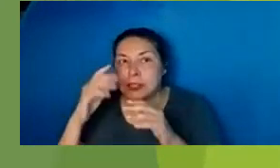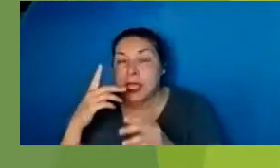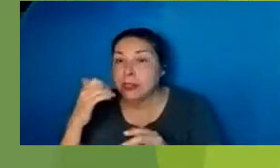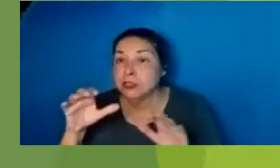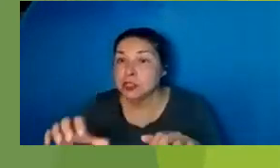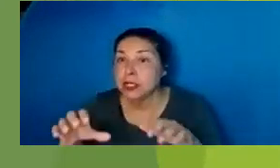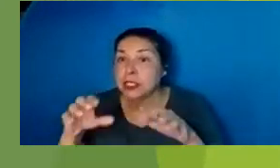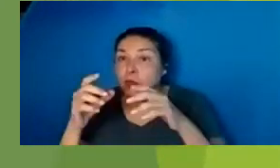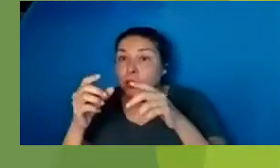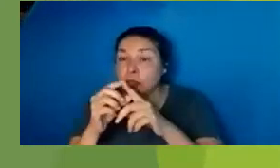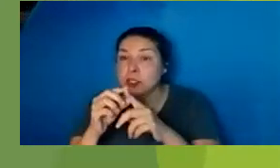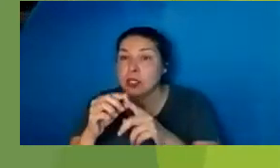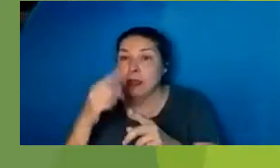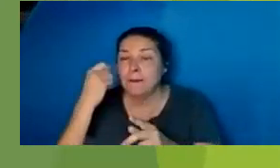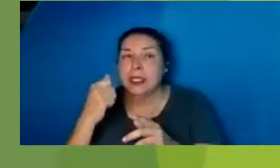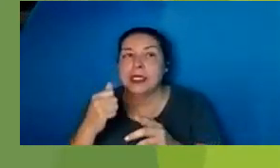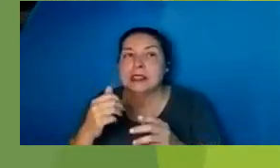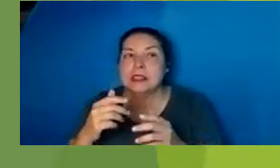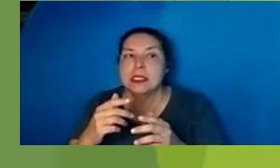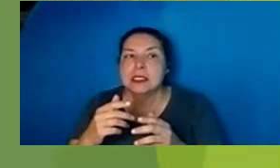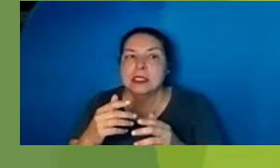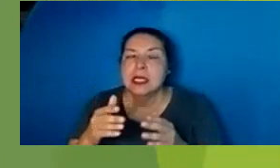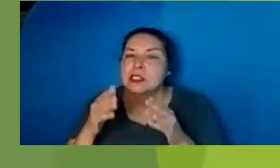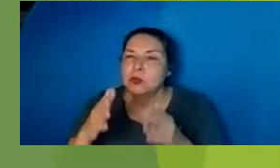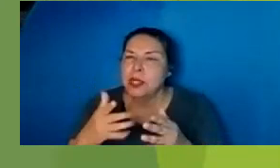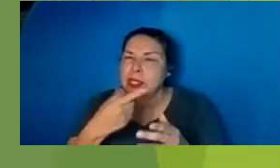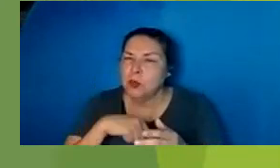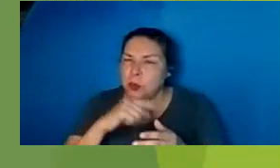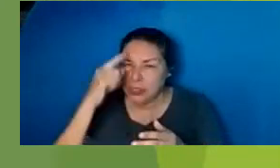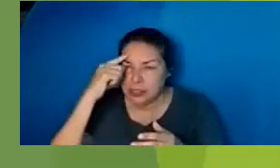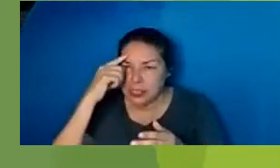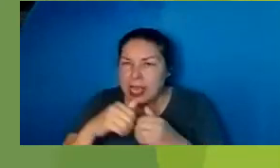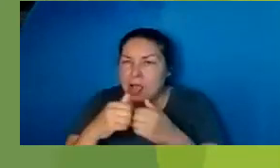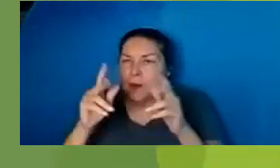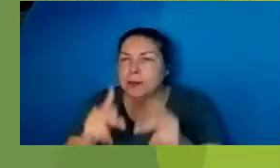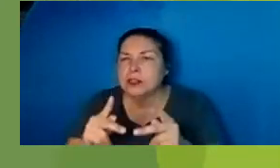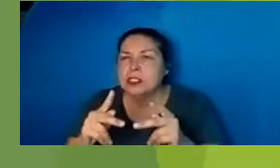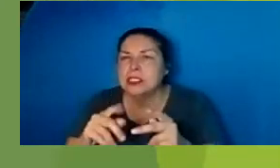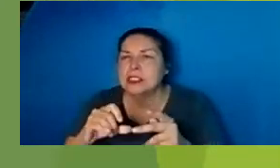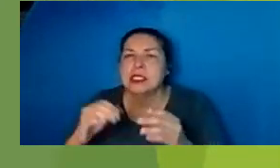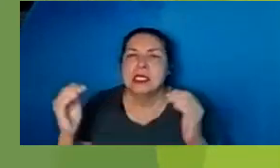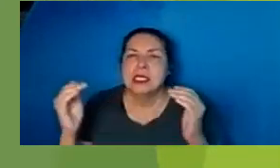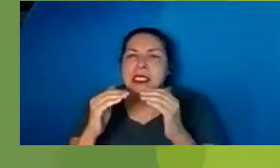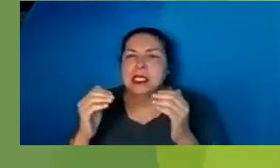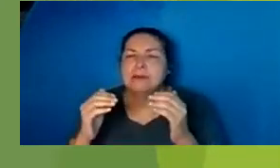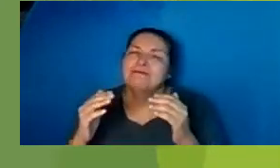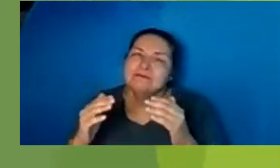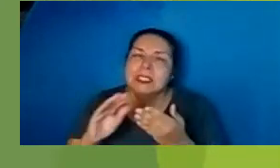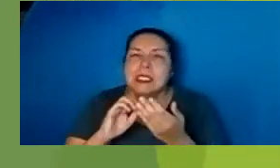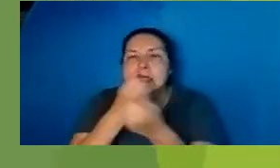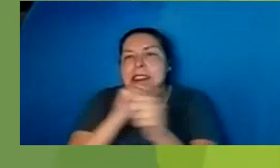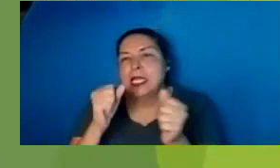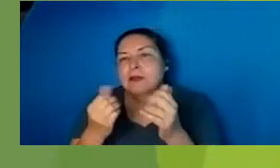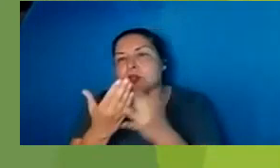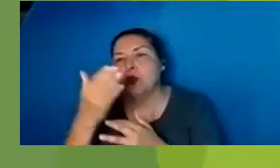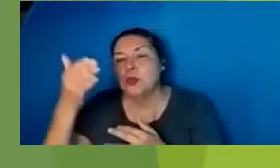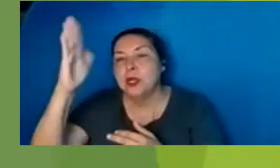way we think one is justified before God. First of all, if these words are true, it means